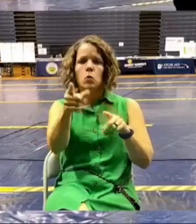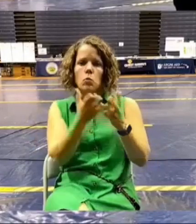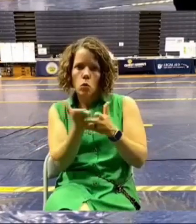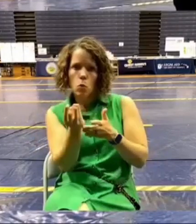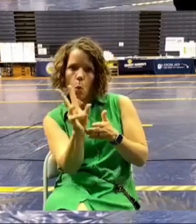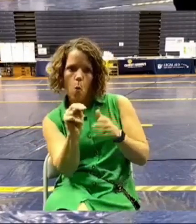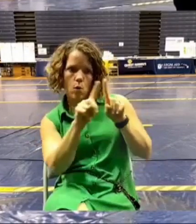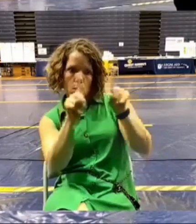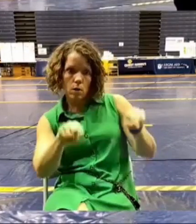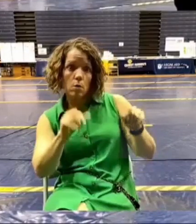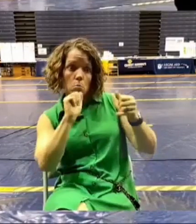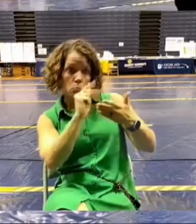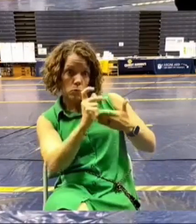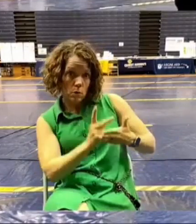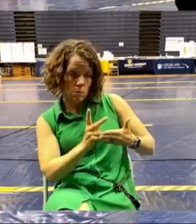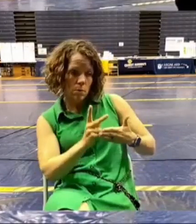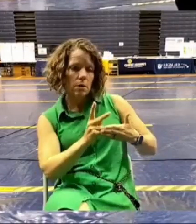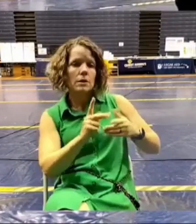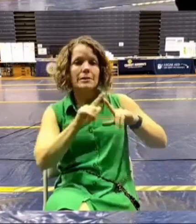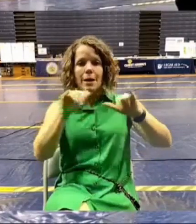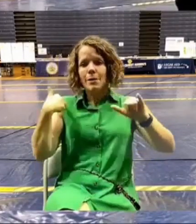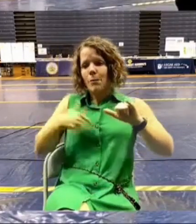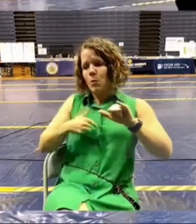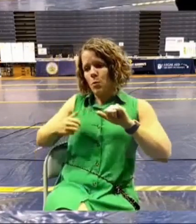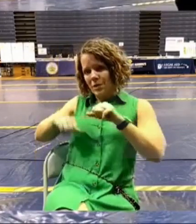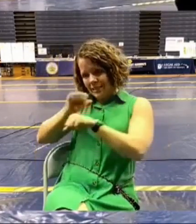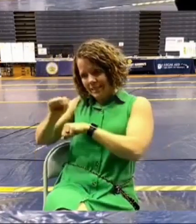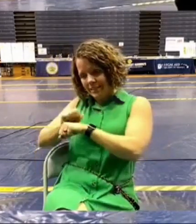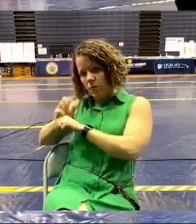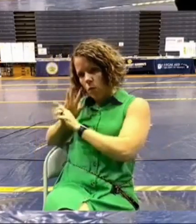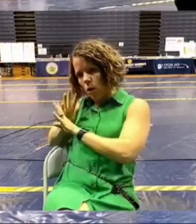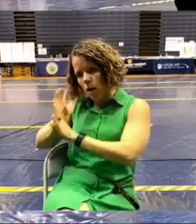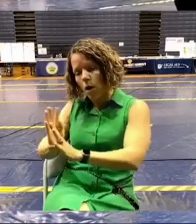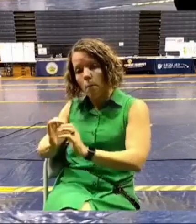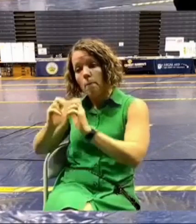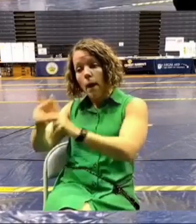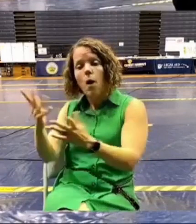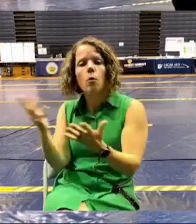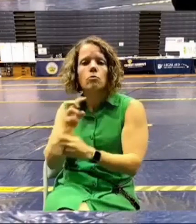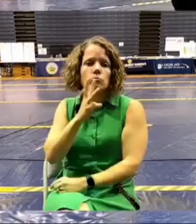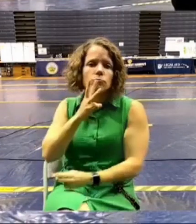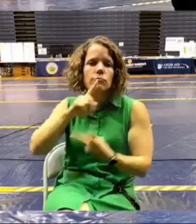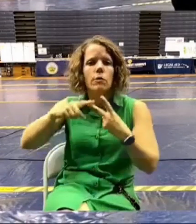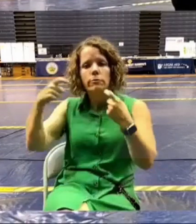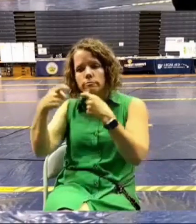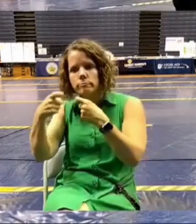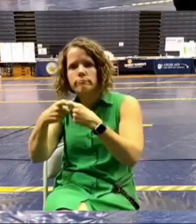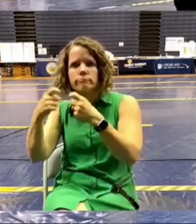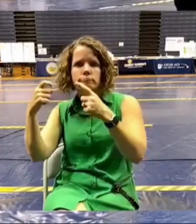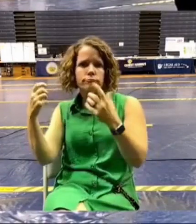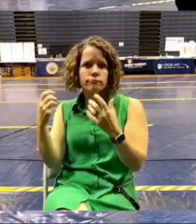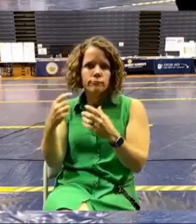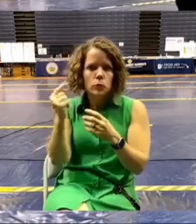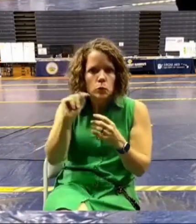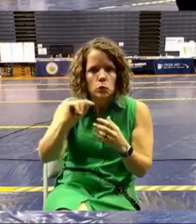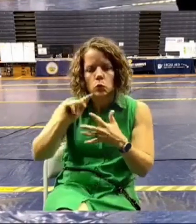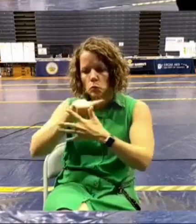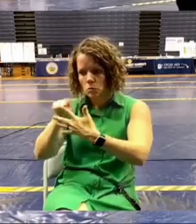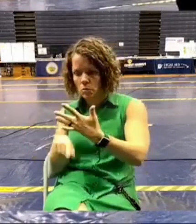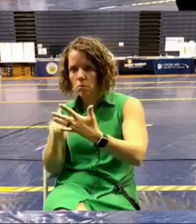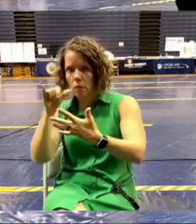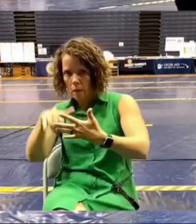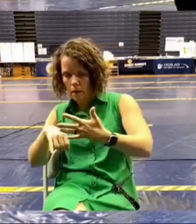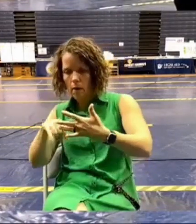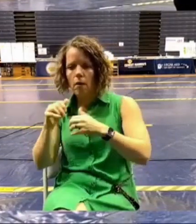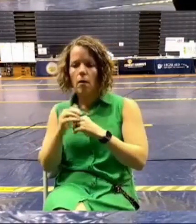while we're working on restoring utilities to the property. So depending on your individual situation, water or wastewater service may